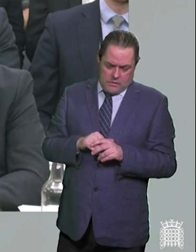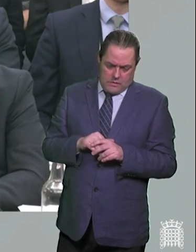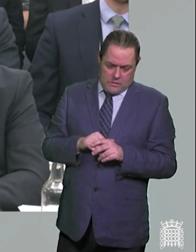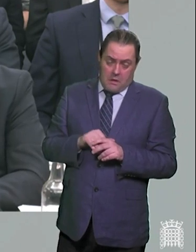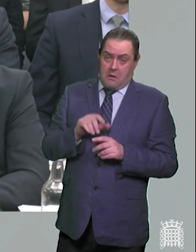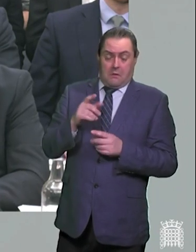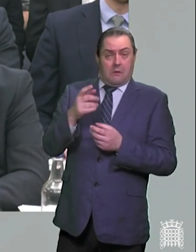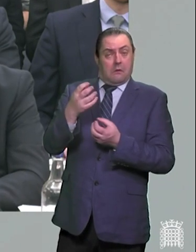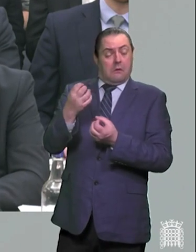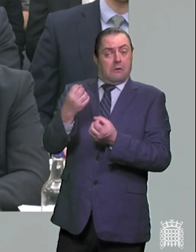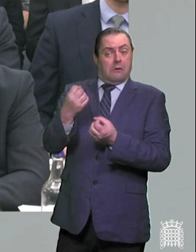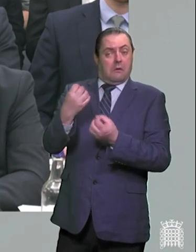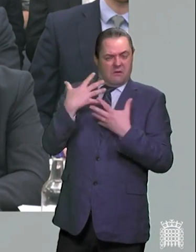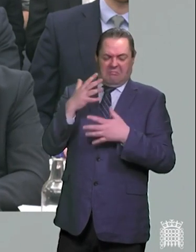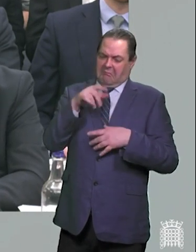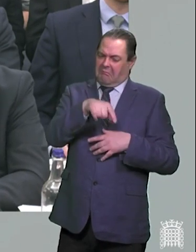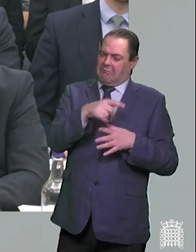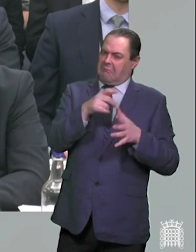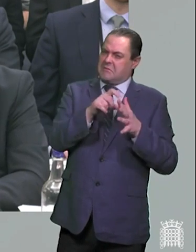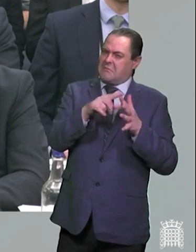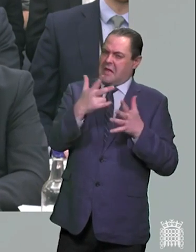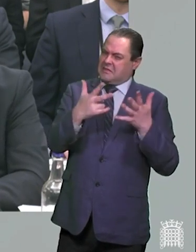He told me that it was within the rules.